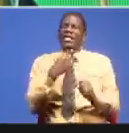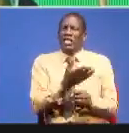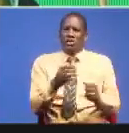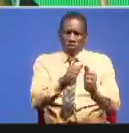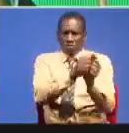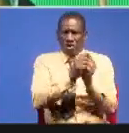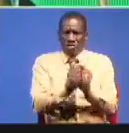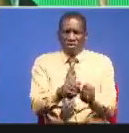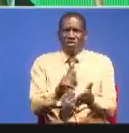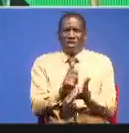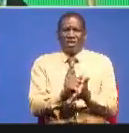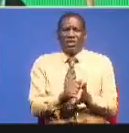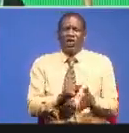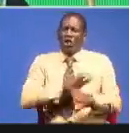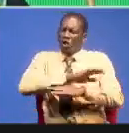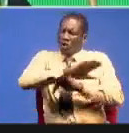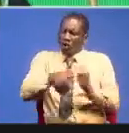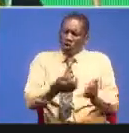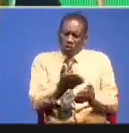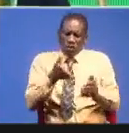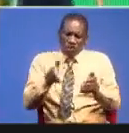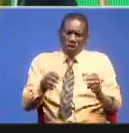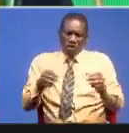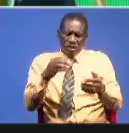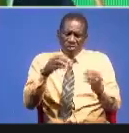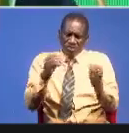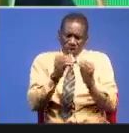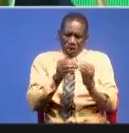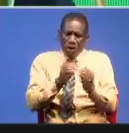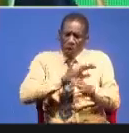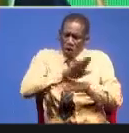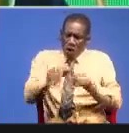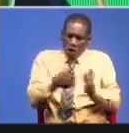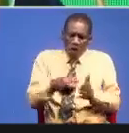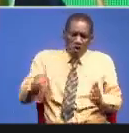together, all of you in this room, all of us,